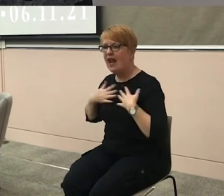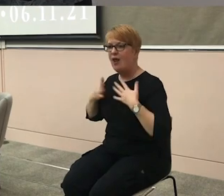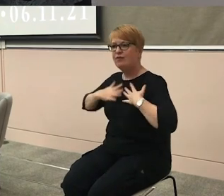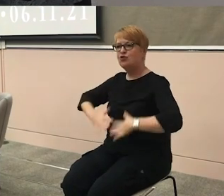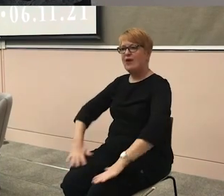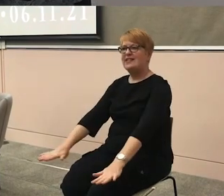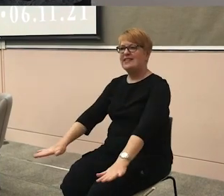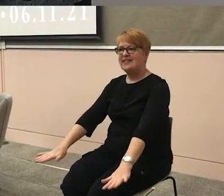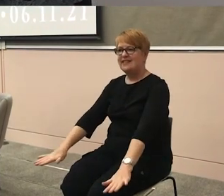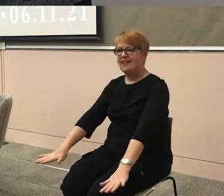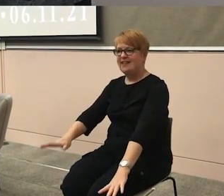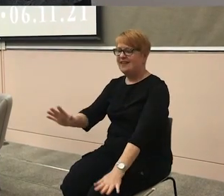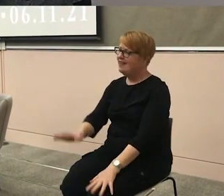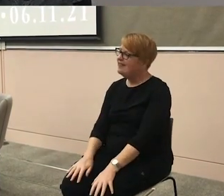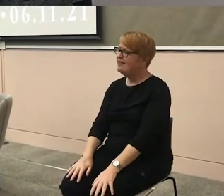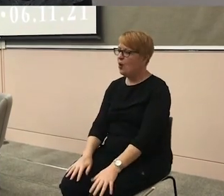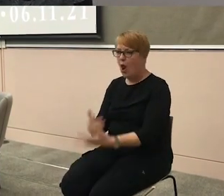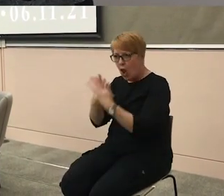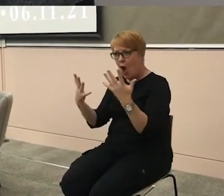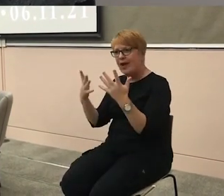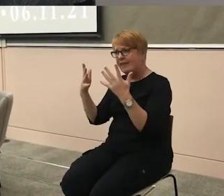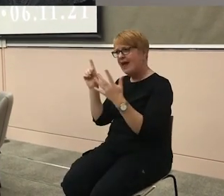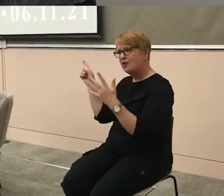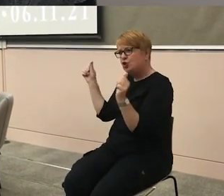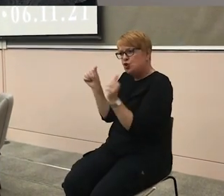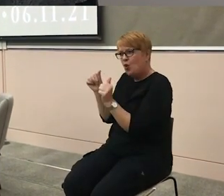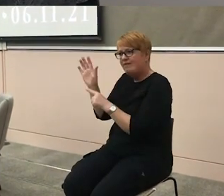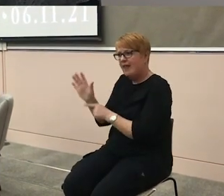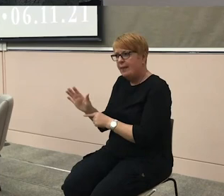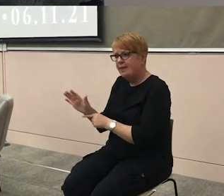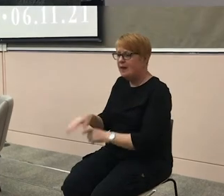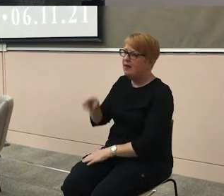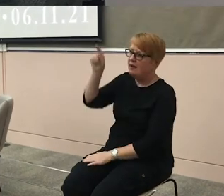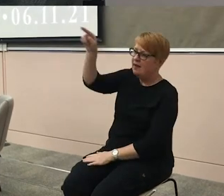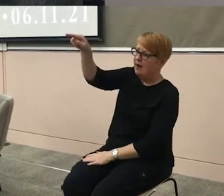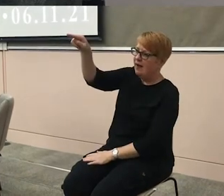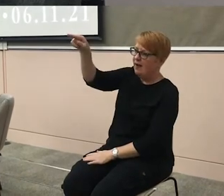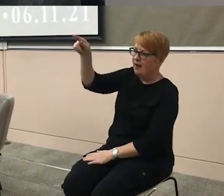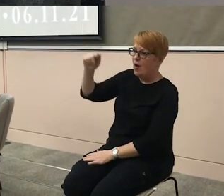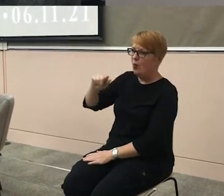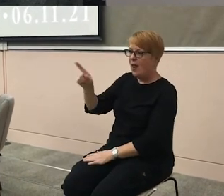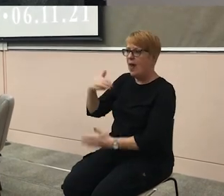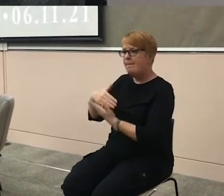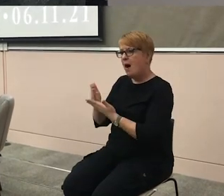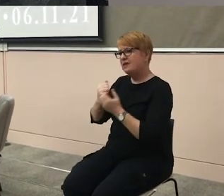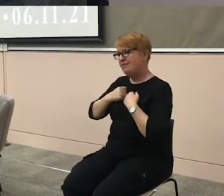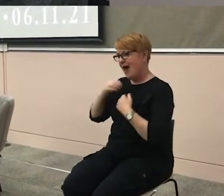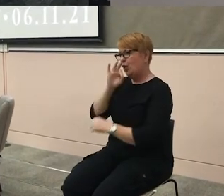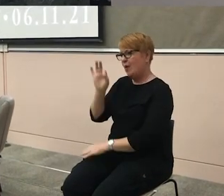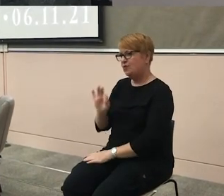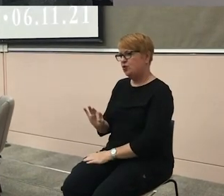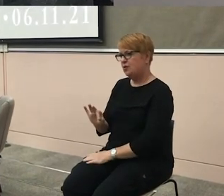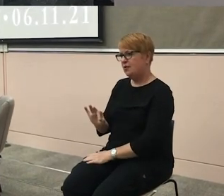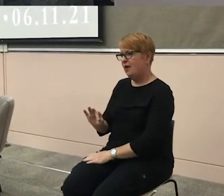know, anyway, yeah. Yeah. Sorry. I think part of my question is kind of, could the work be done